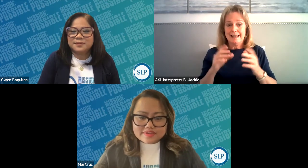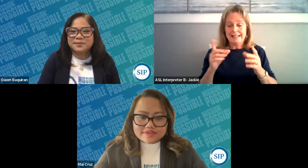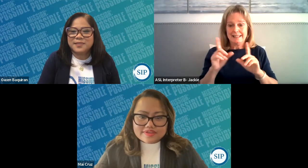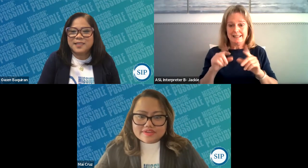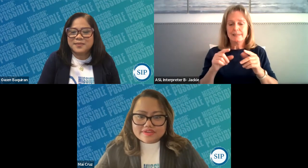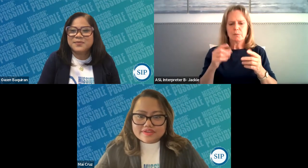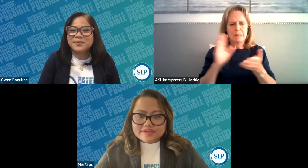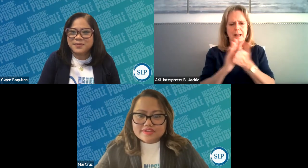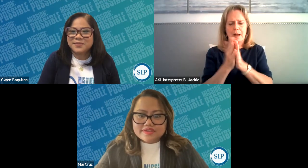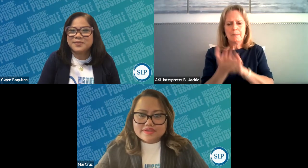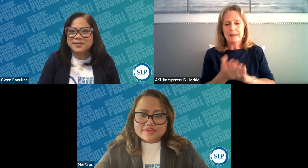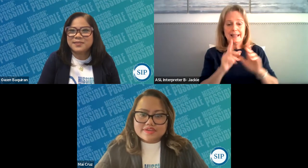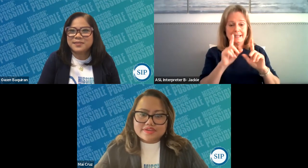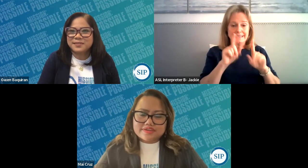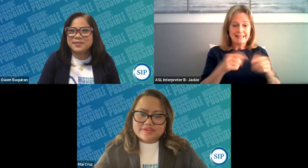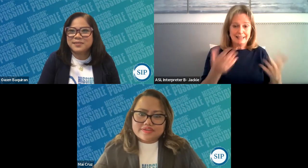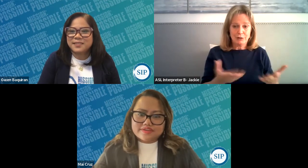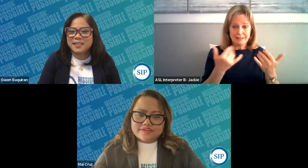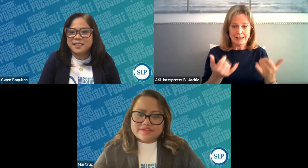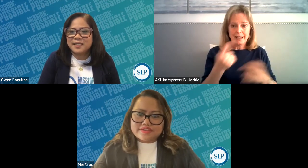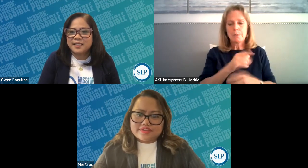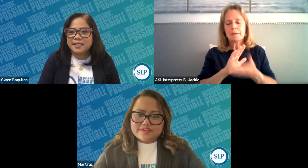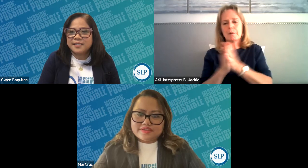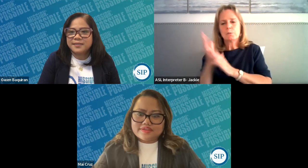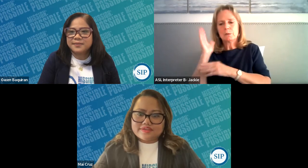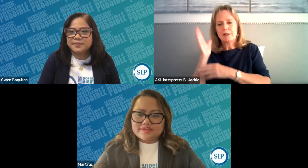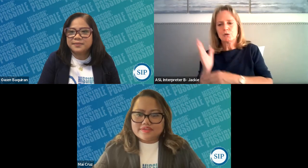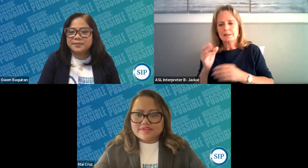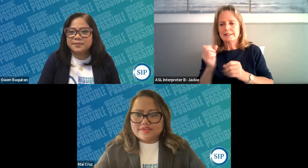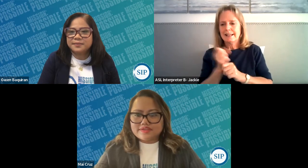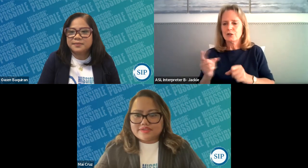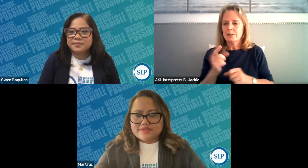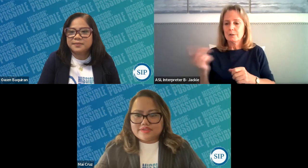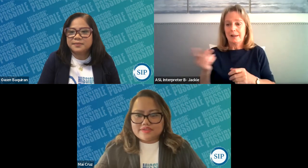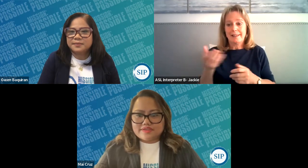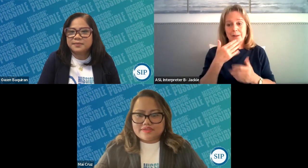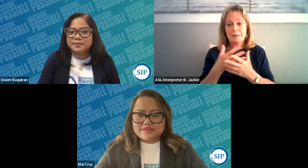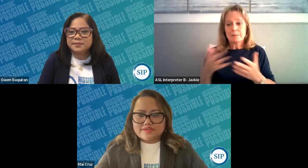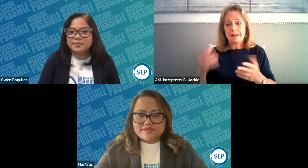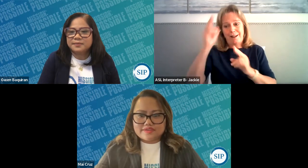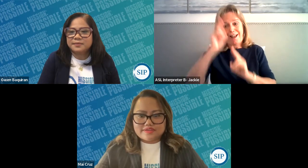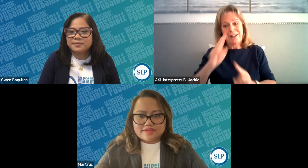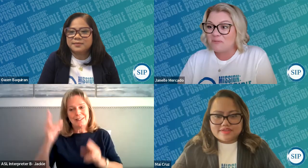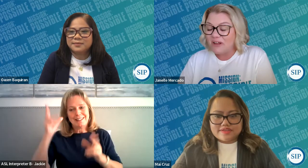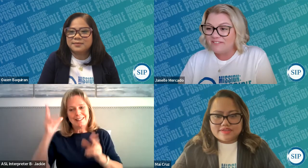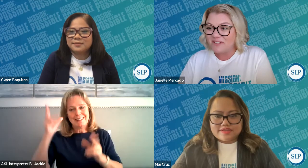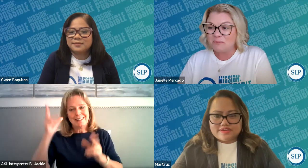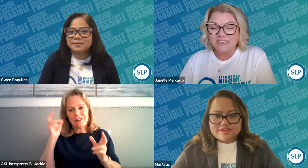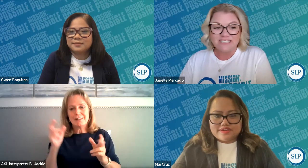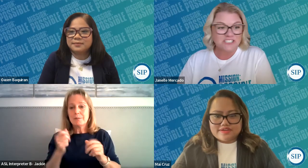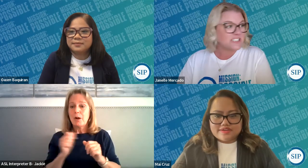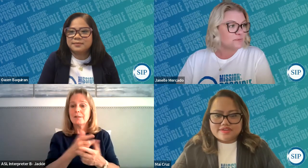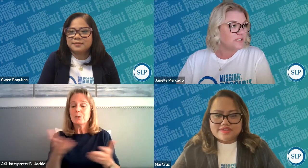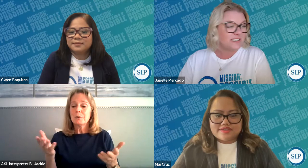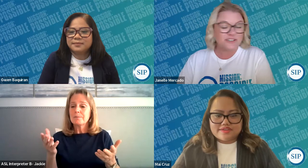presenters as well. And Gwen and Mai, thank you so much. It has been an honor to hear from all of you,